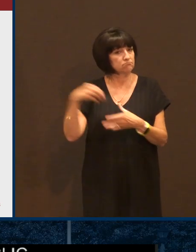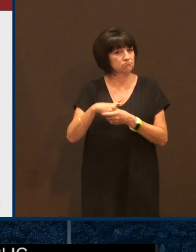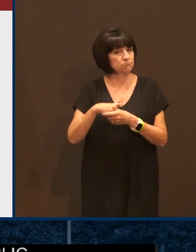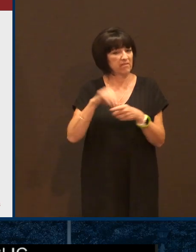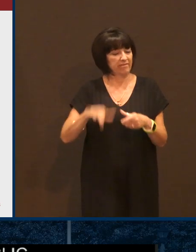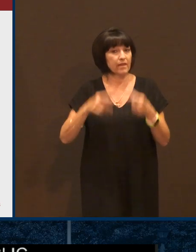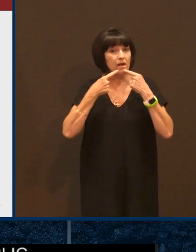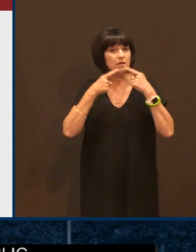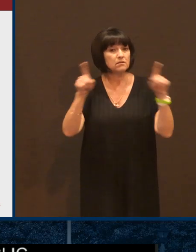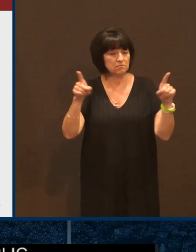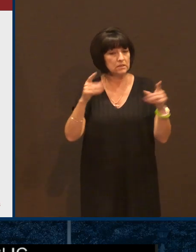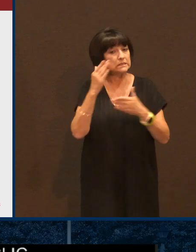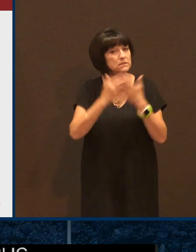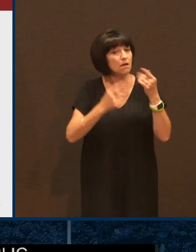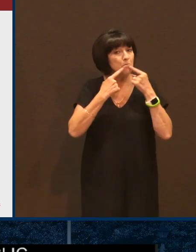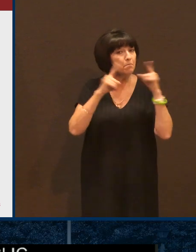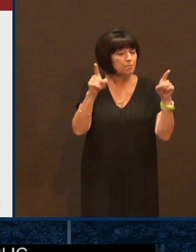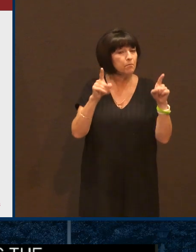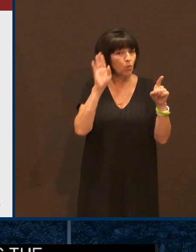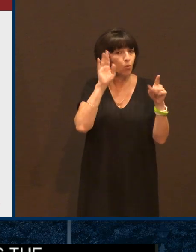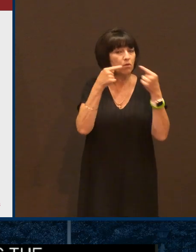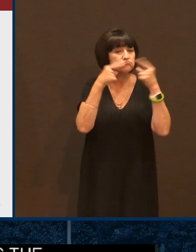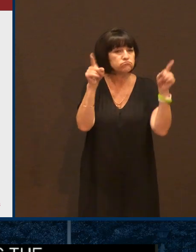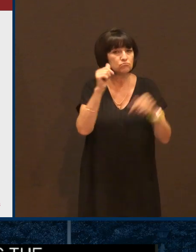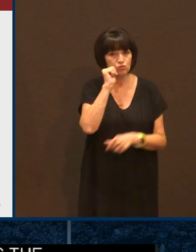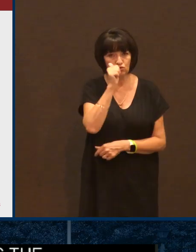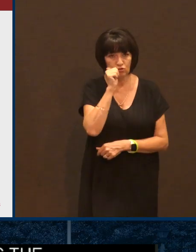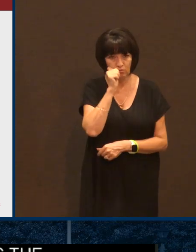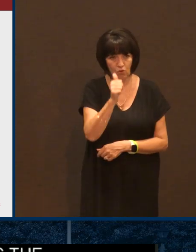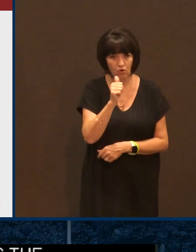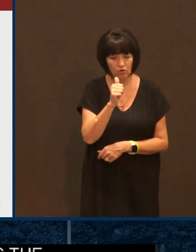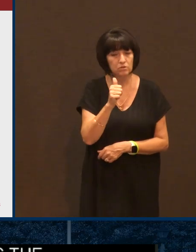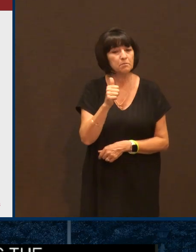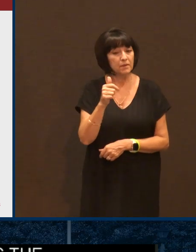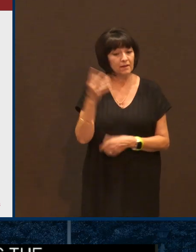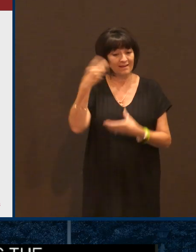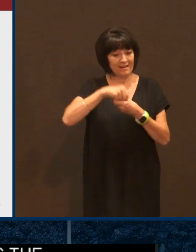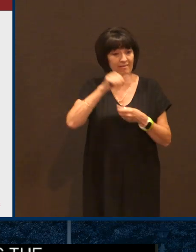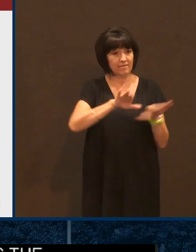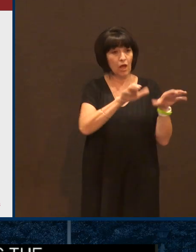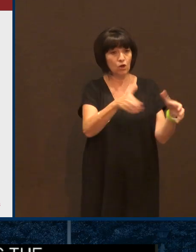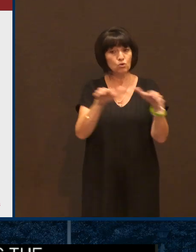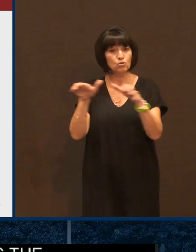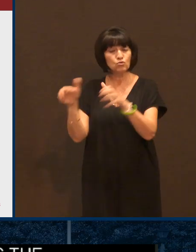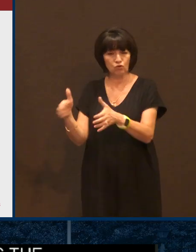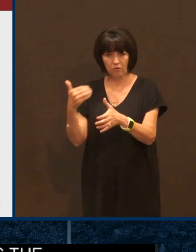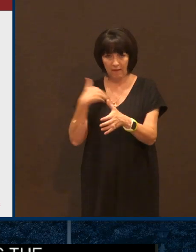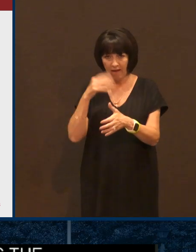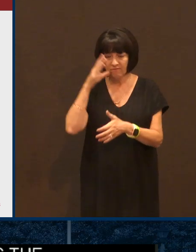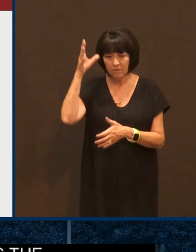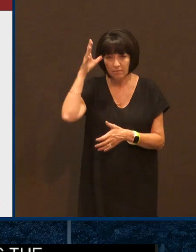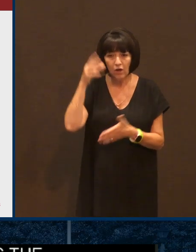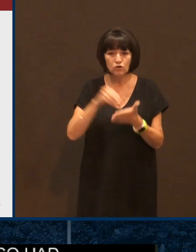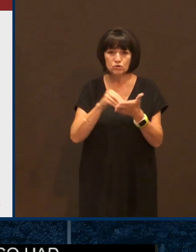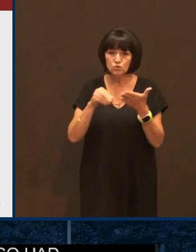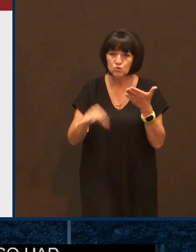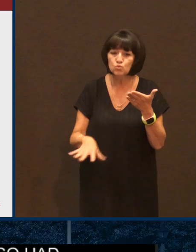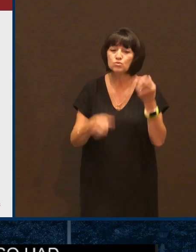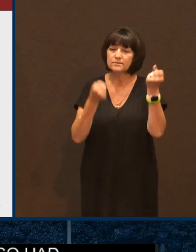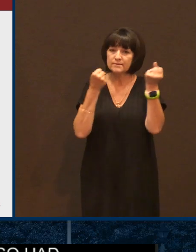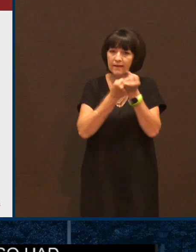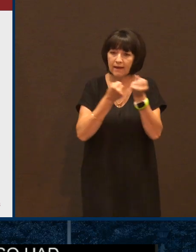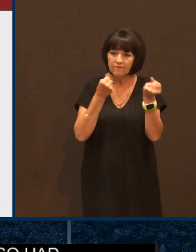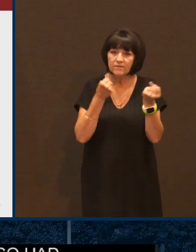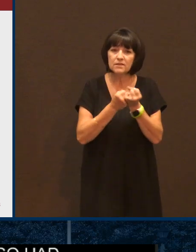also had, as I mentioned, parents and educators and school staffs and students and advocates and community members, all of whom